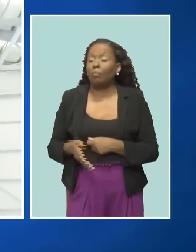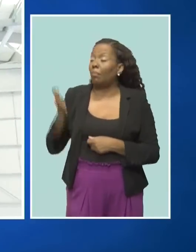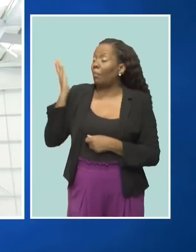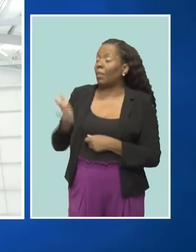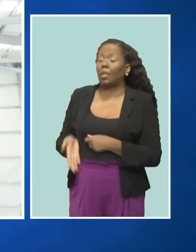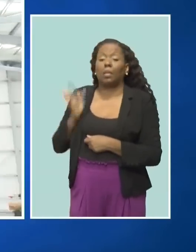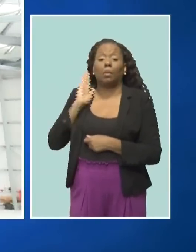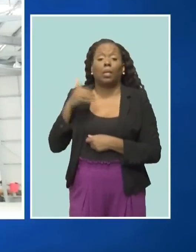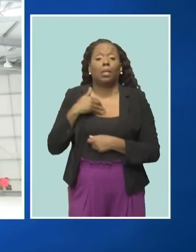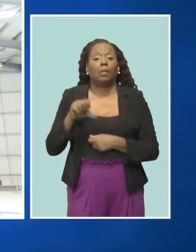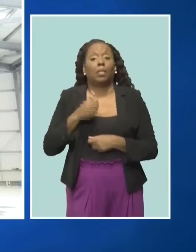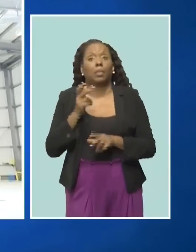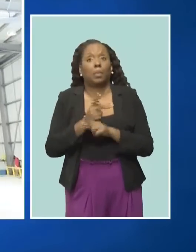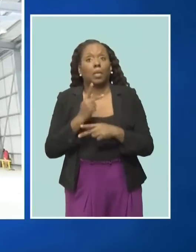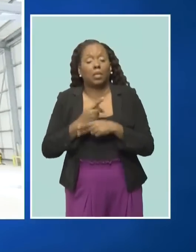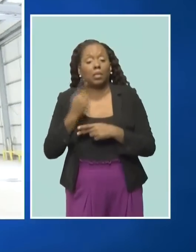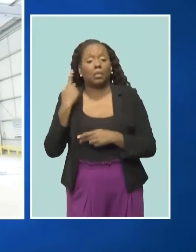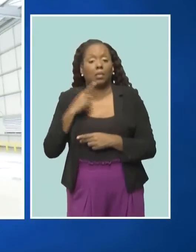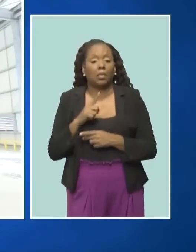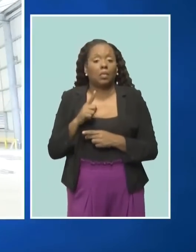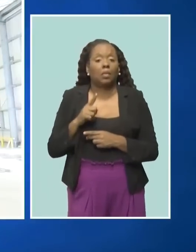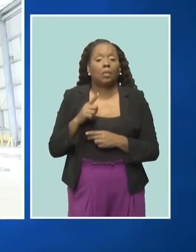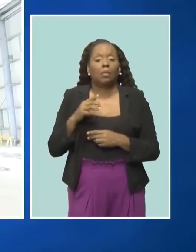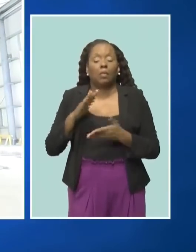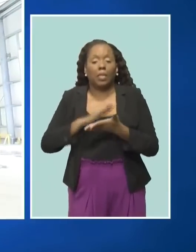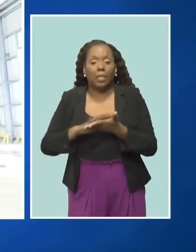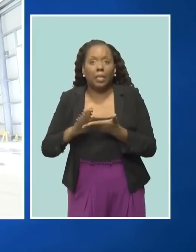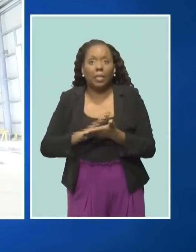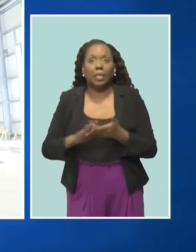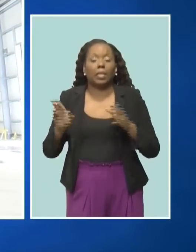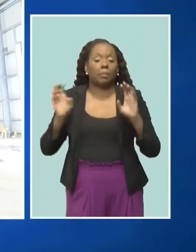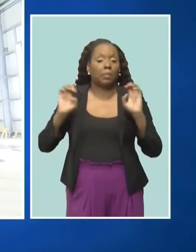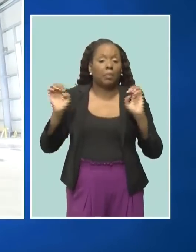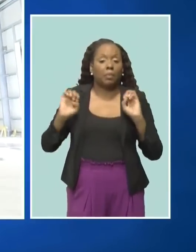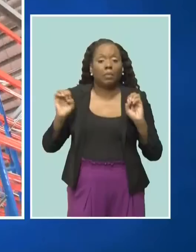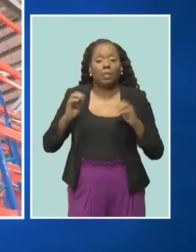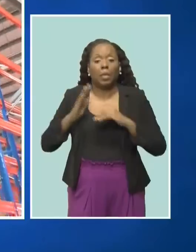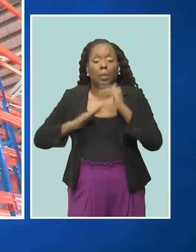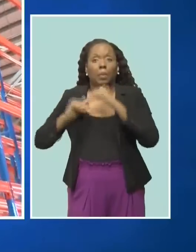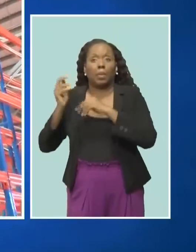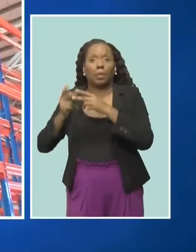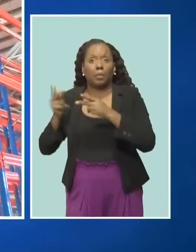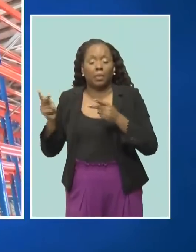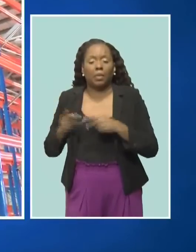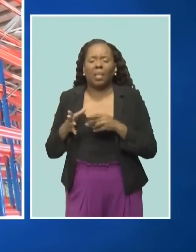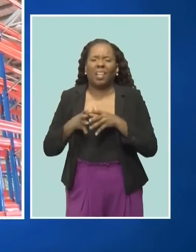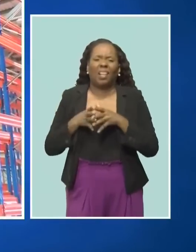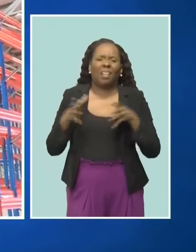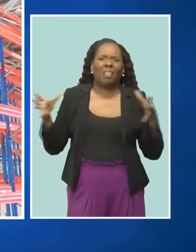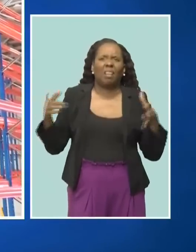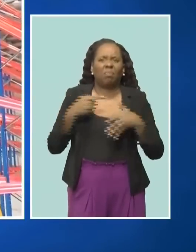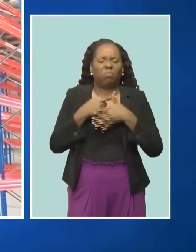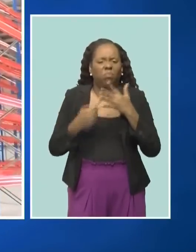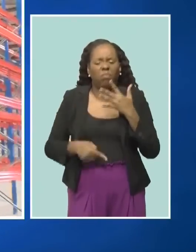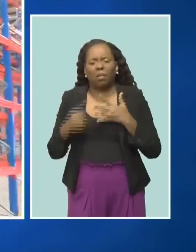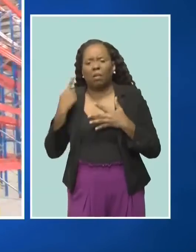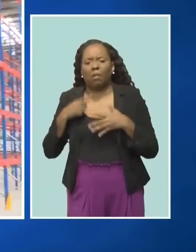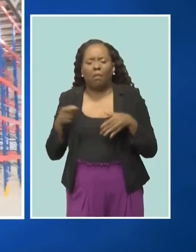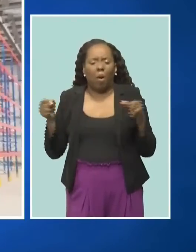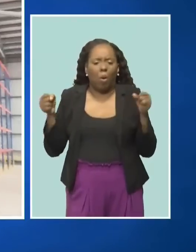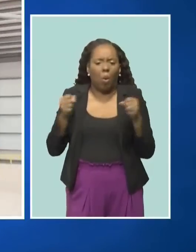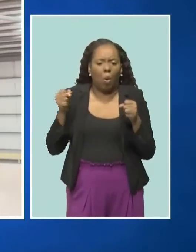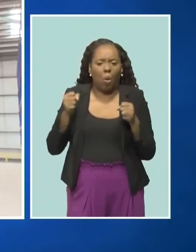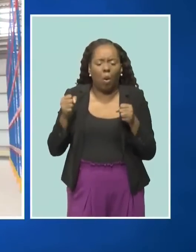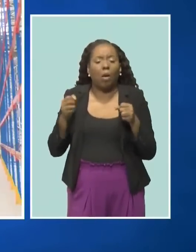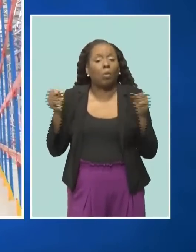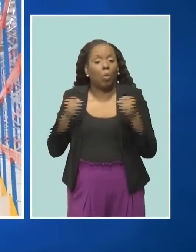hygiene products, tarpaulins, emergency building supplies, and much more, including a cool room for temperature-sensitive